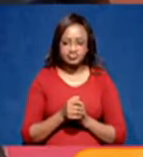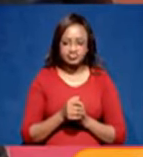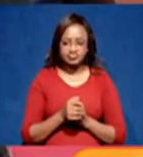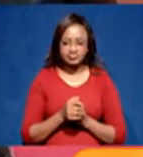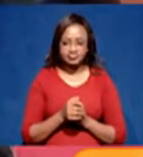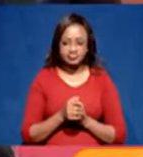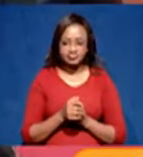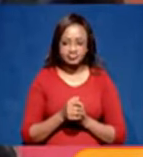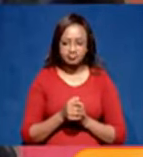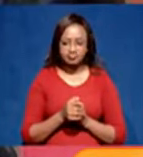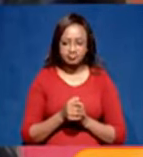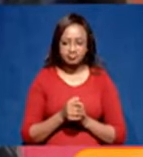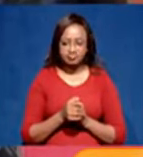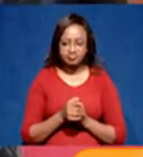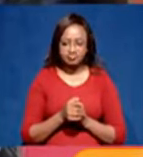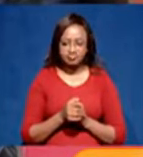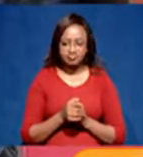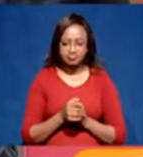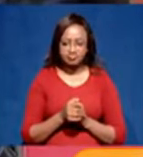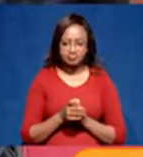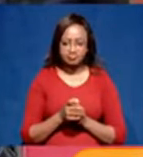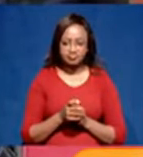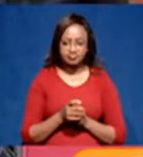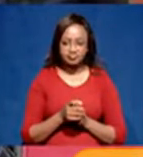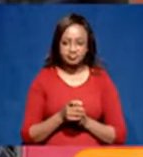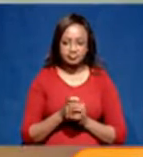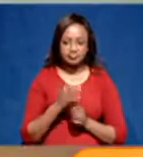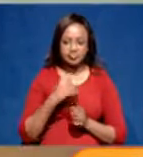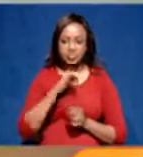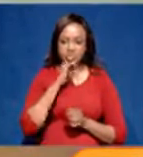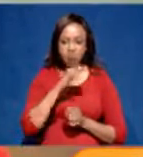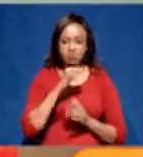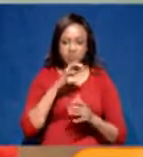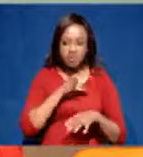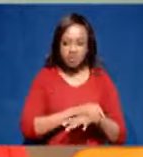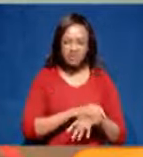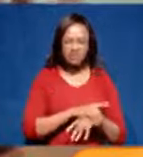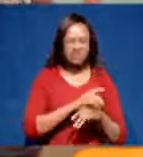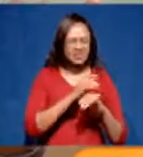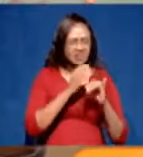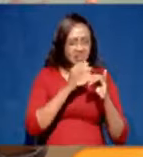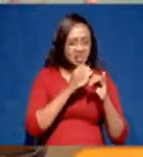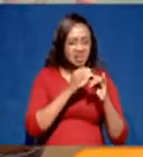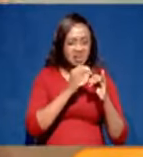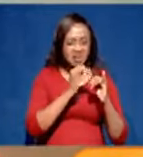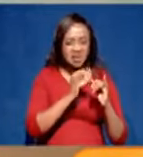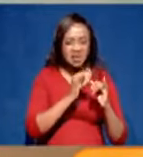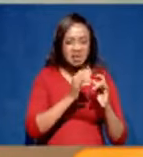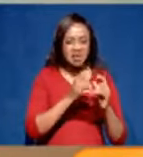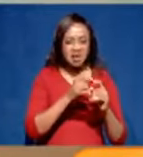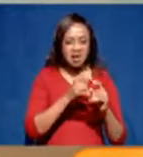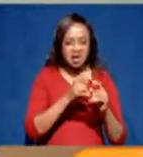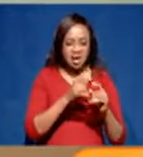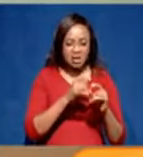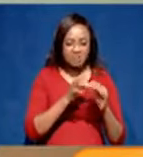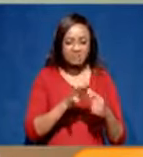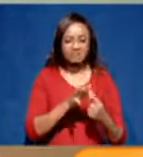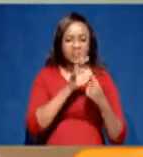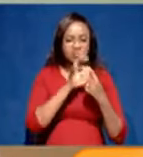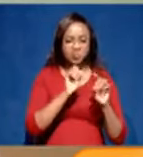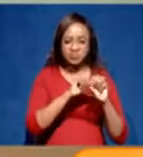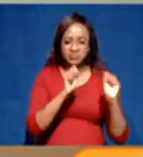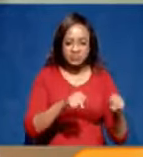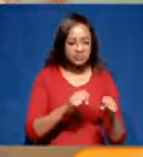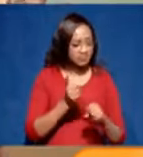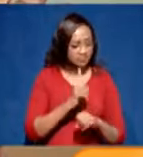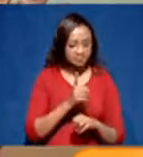Yes, I have told you that we are not getting a customized system. We have been looking generally at systems that are running. We